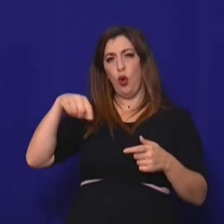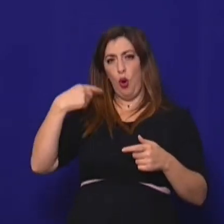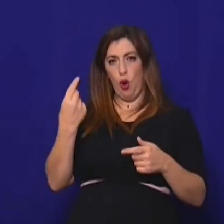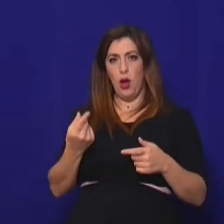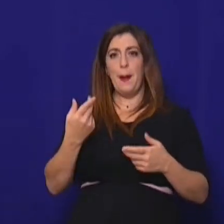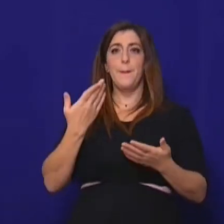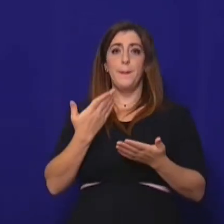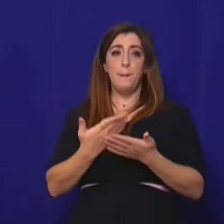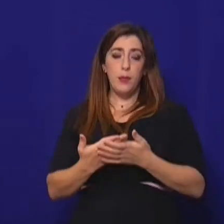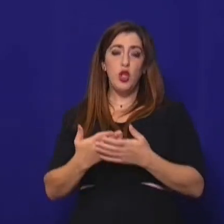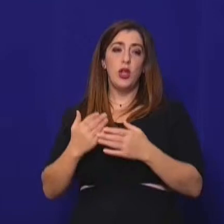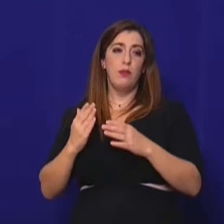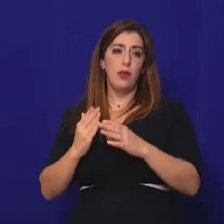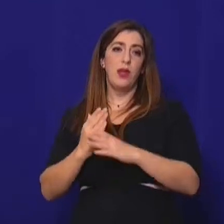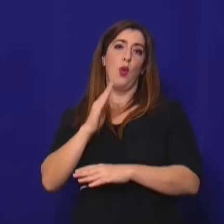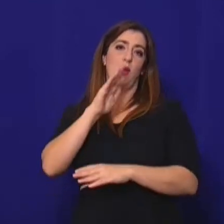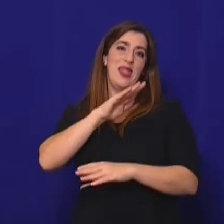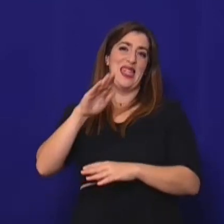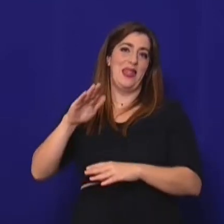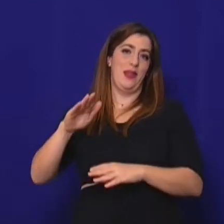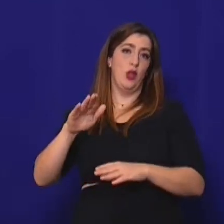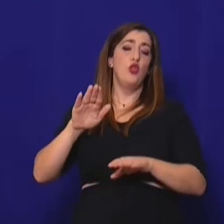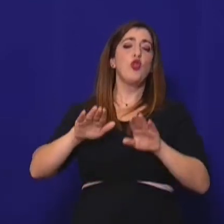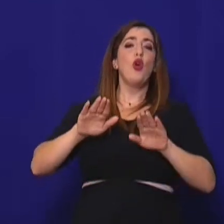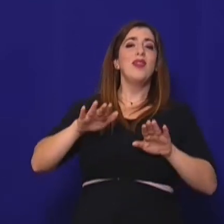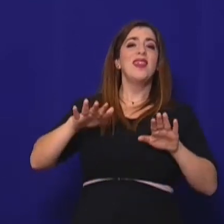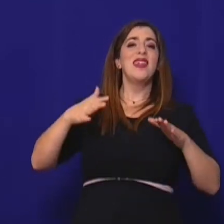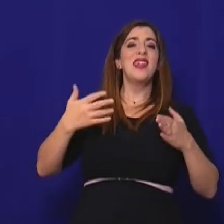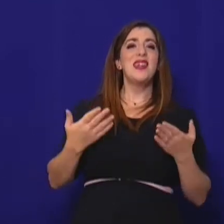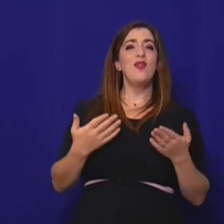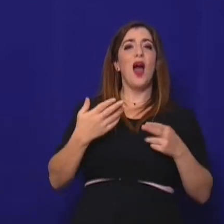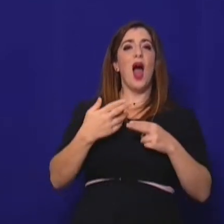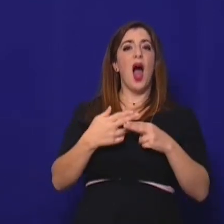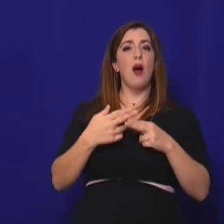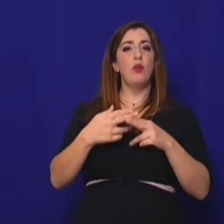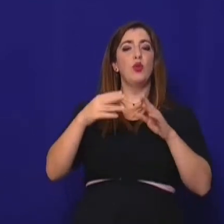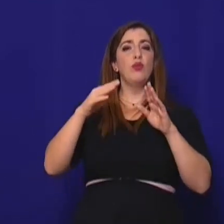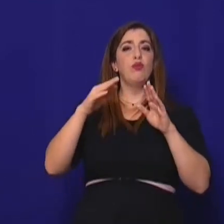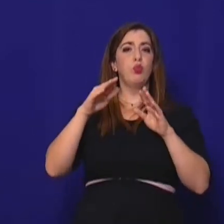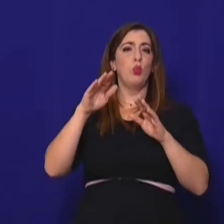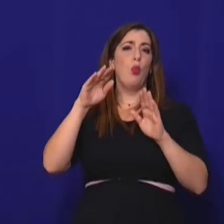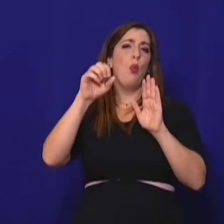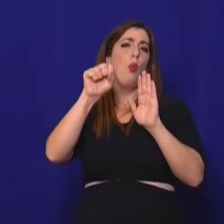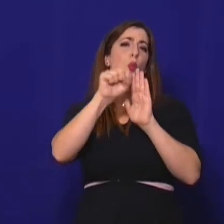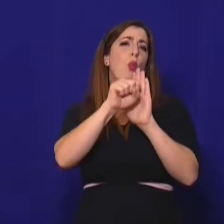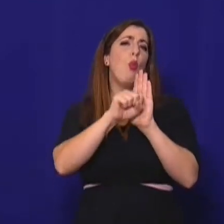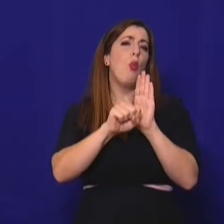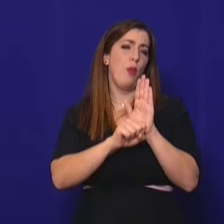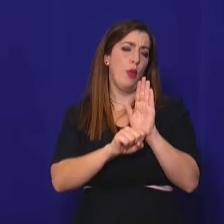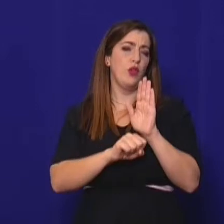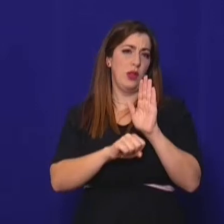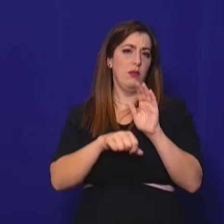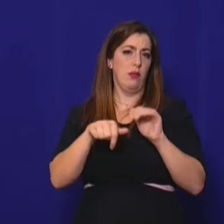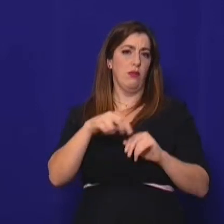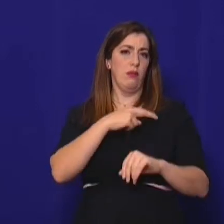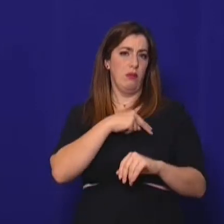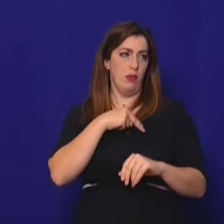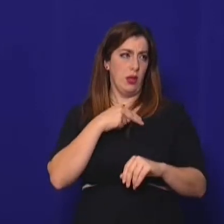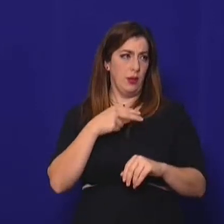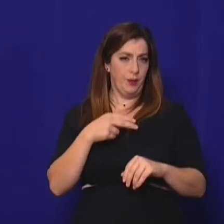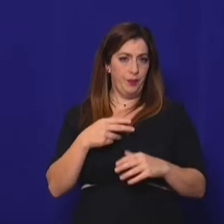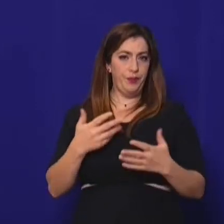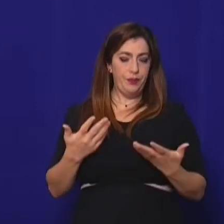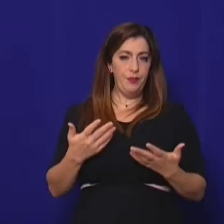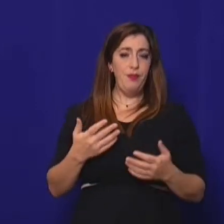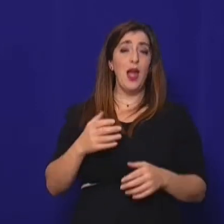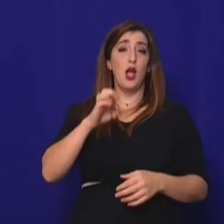jibdew jitlaqmu skont l-istrateġija li qiegħda tkun żviluppata għal kull pajjiż. Però l-Unjoni Ewropea diġà wkoll ħarġet